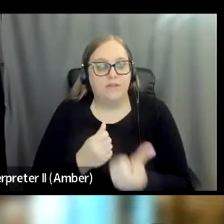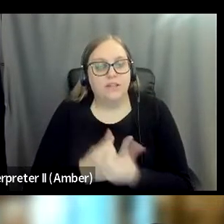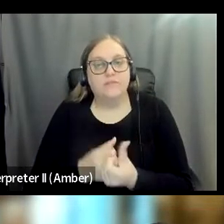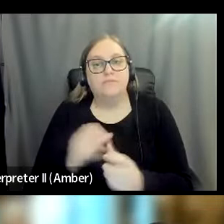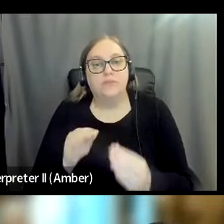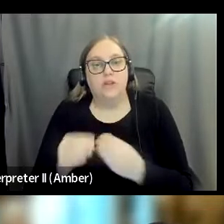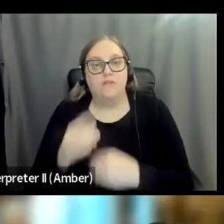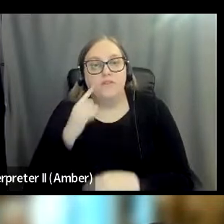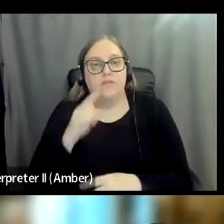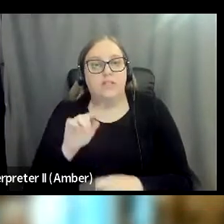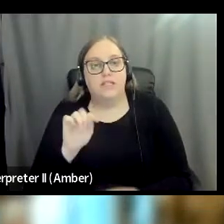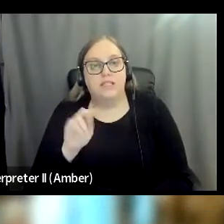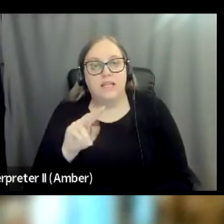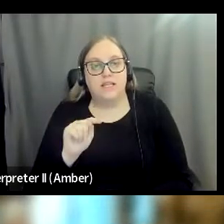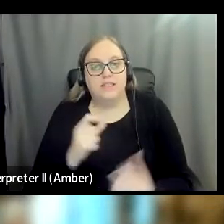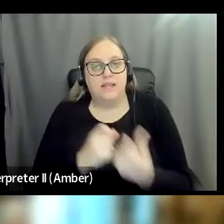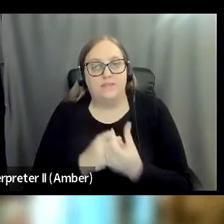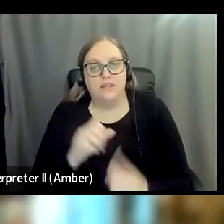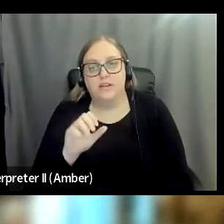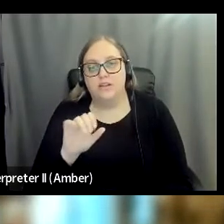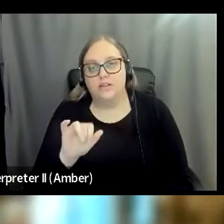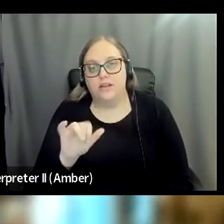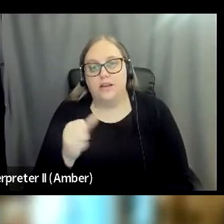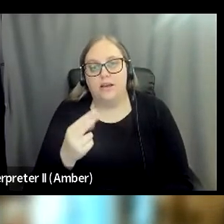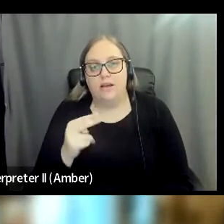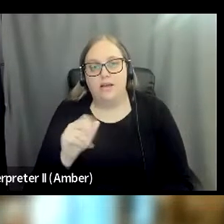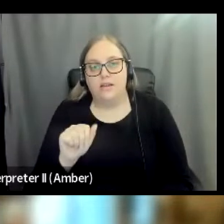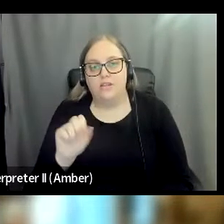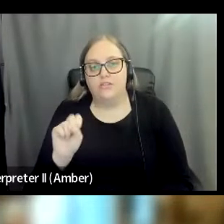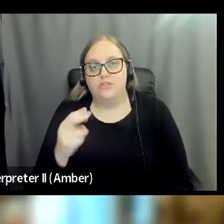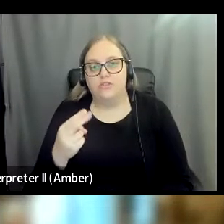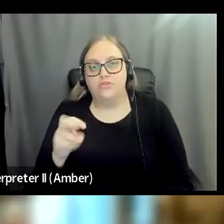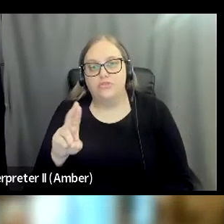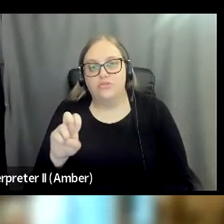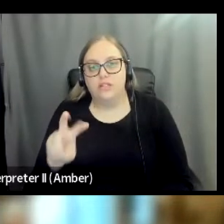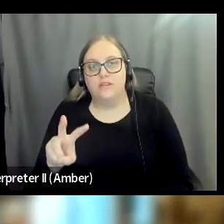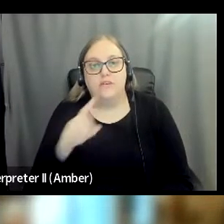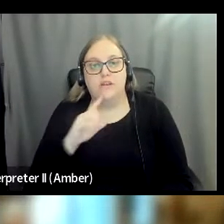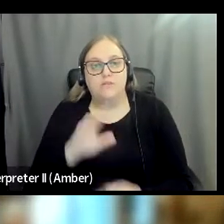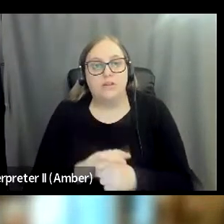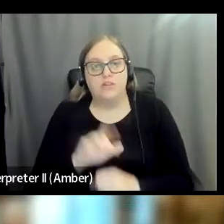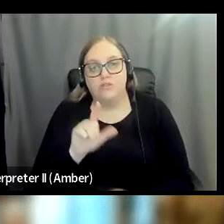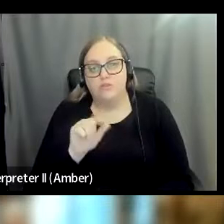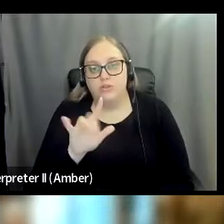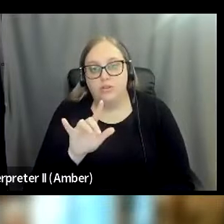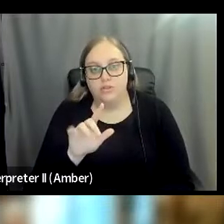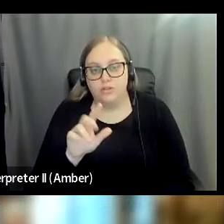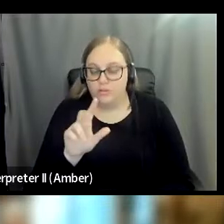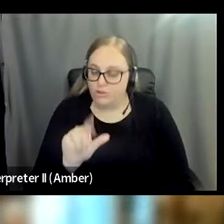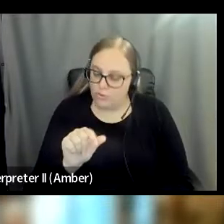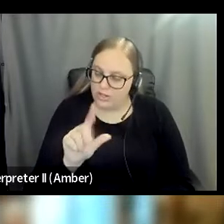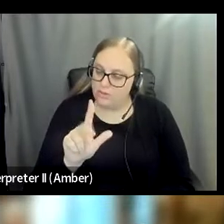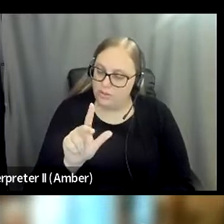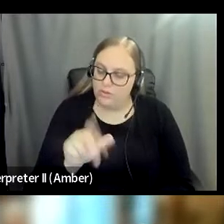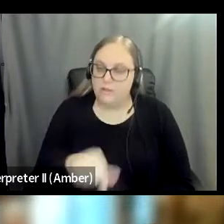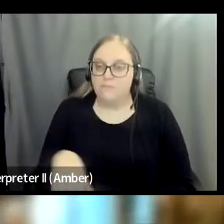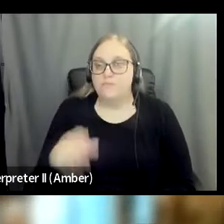Advocate, Johanna Shreve, confirmation resolution of 2023. Mr. White. Thank you, Chairman.